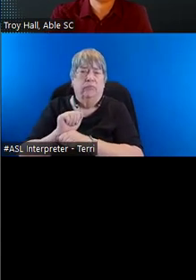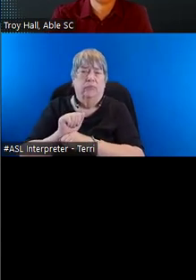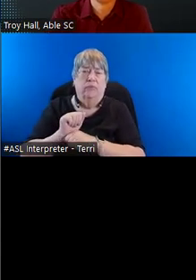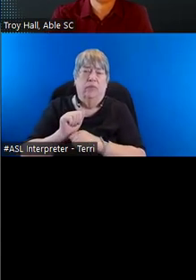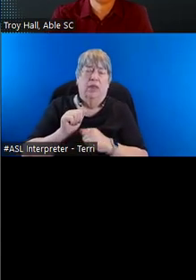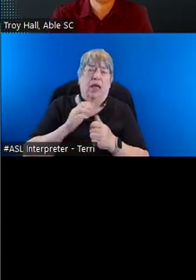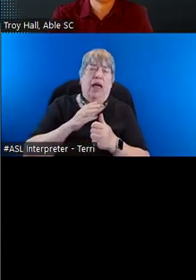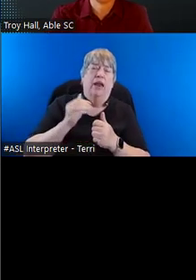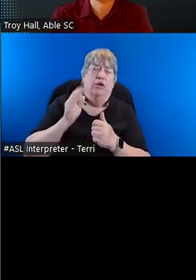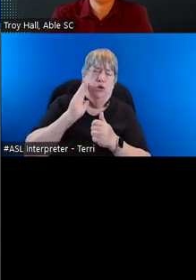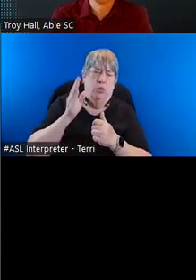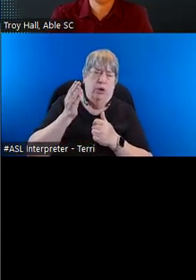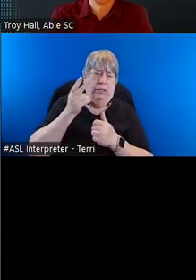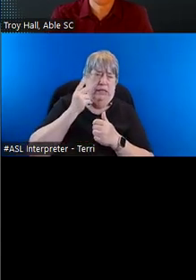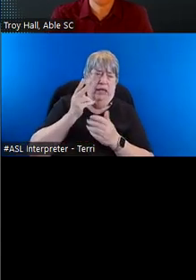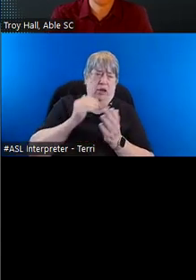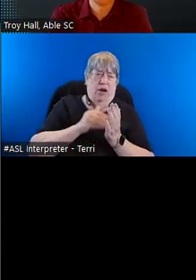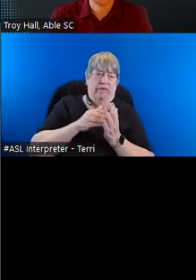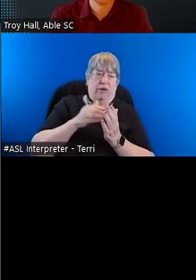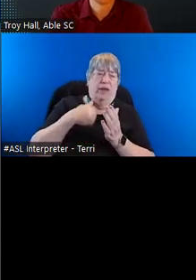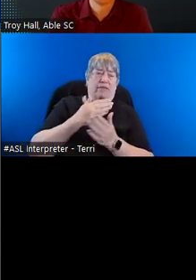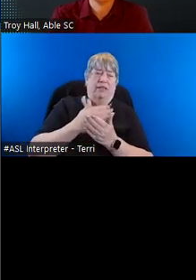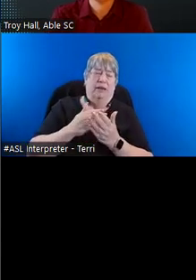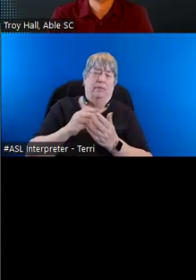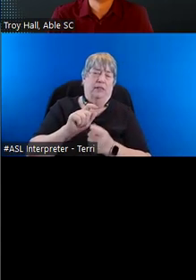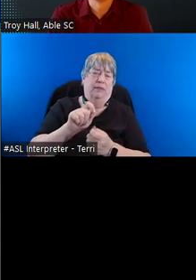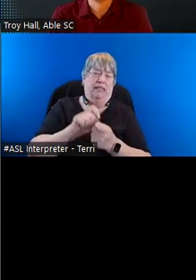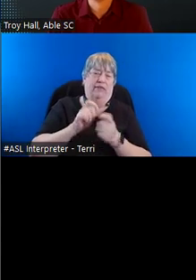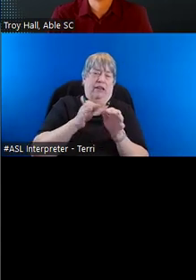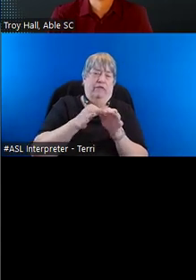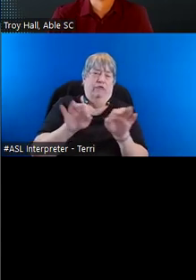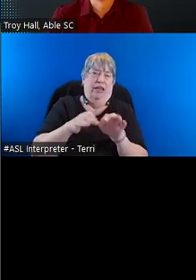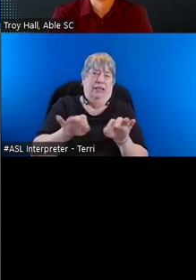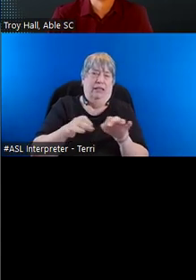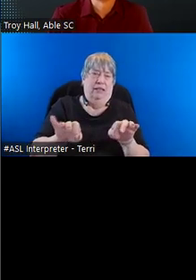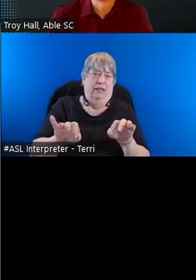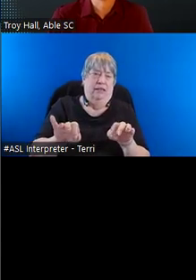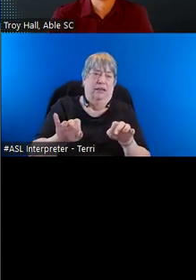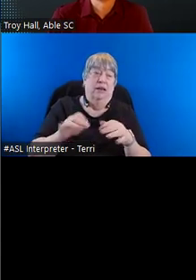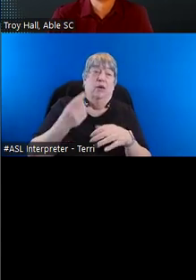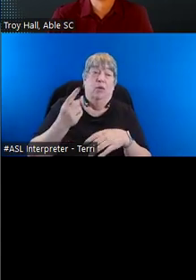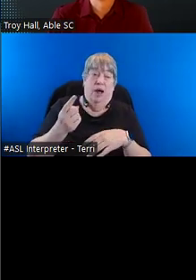couple of other sessions, there are some catchphrases when it comes to pre-EDs. And one of those is going to be that